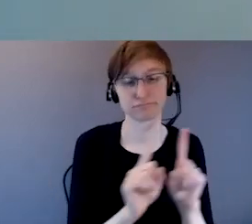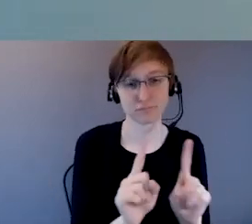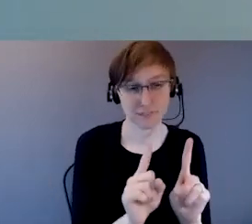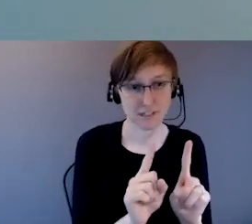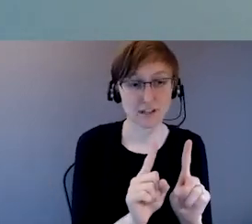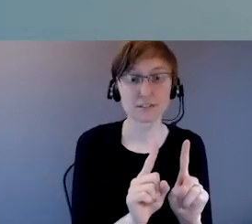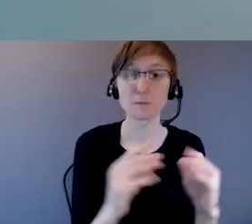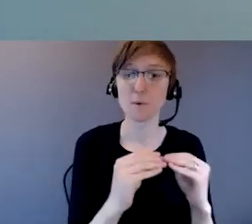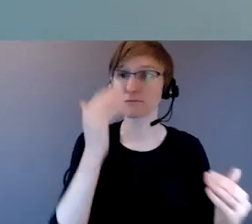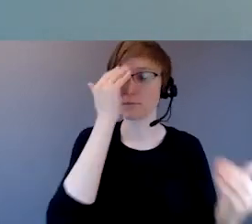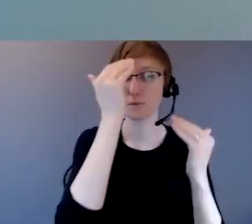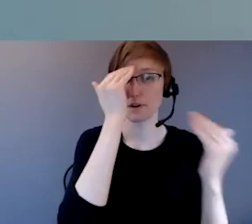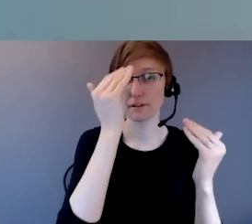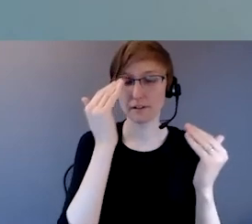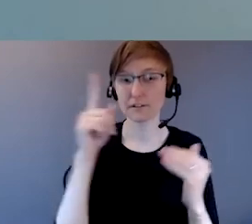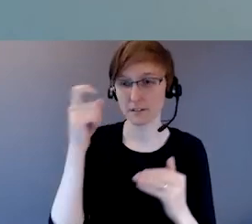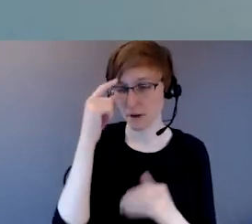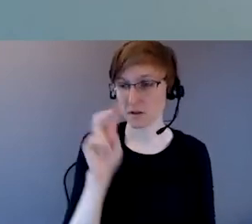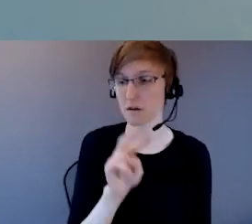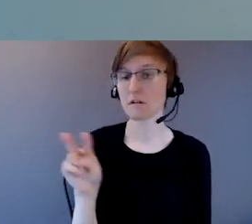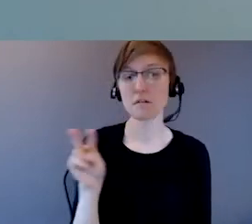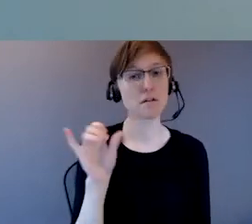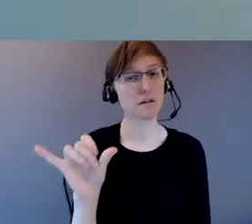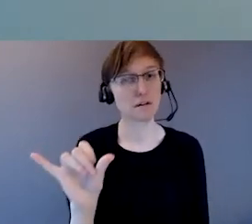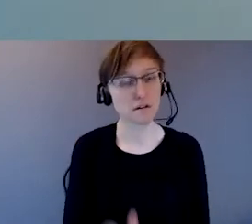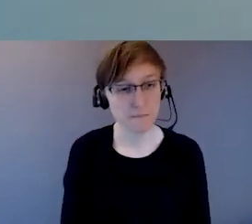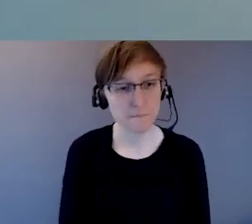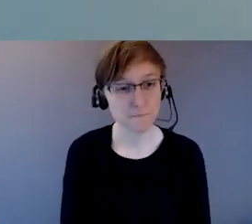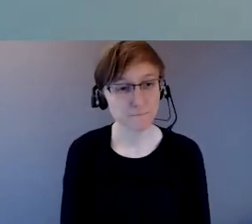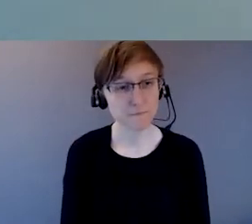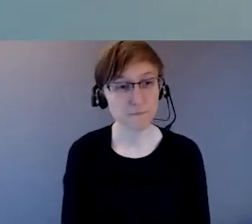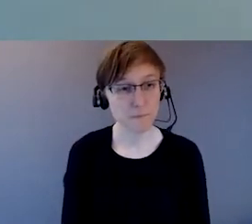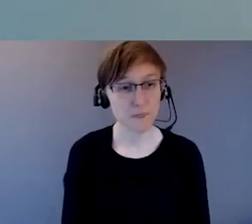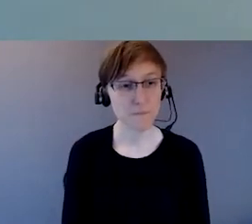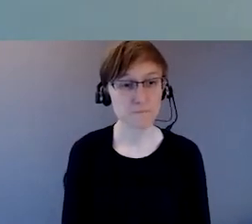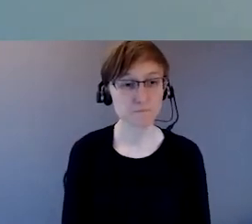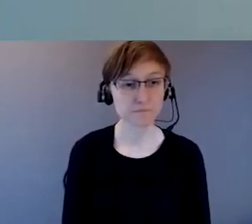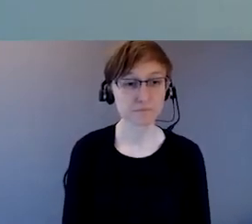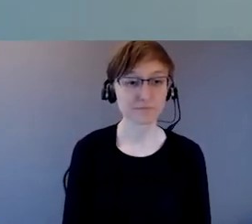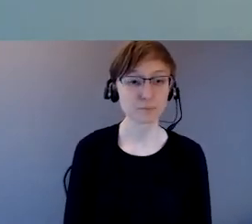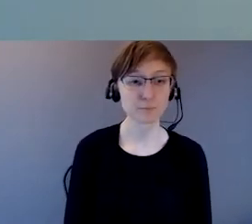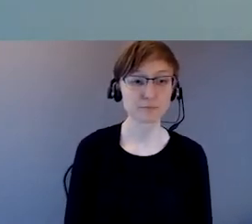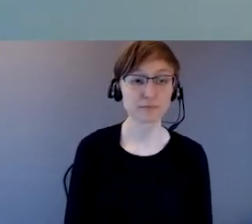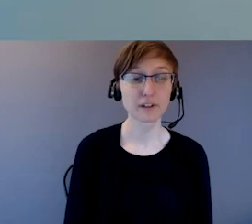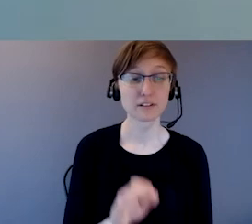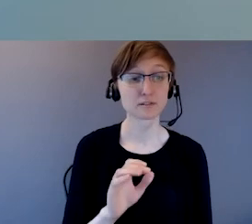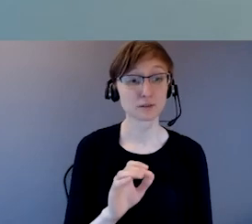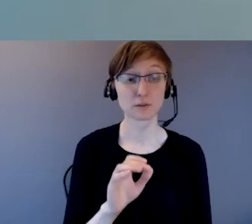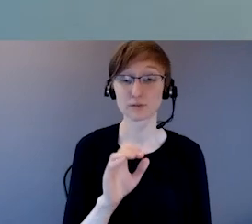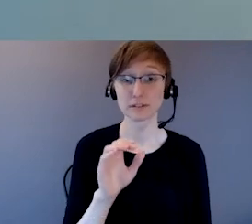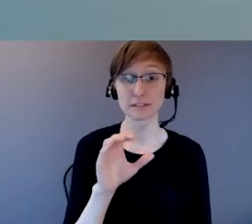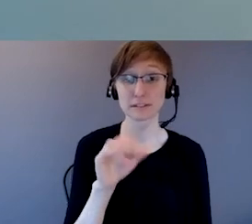employers. The opportunity that CASE received from our funders is that